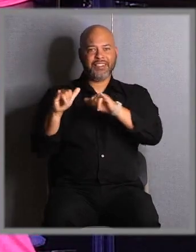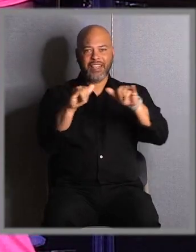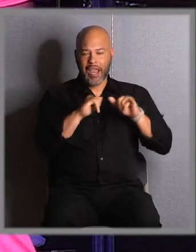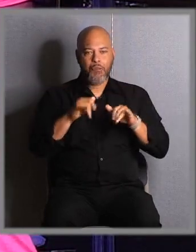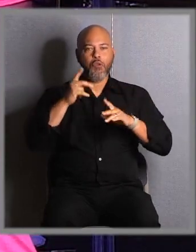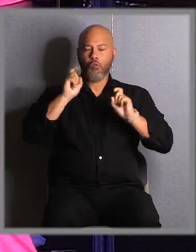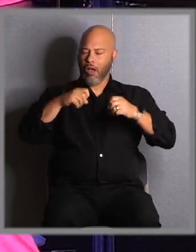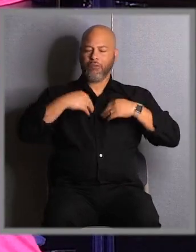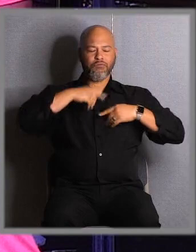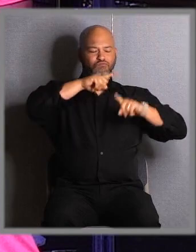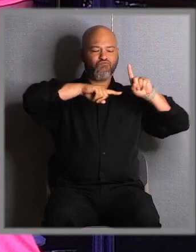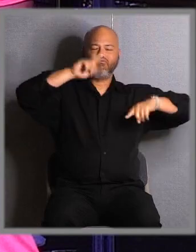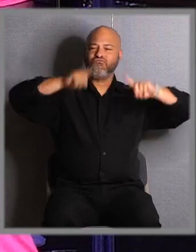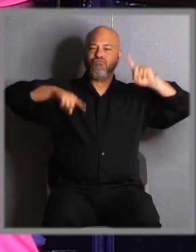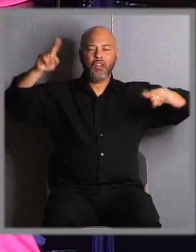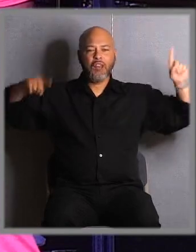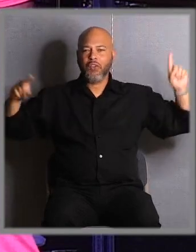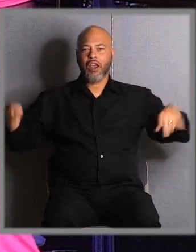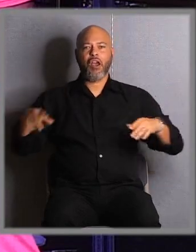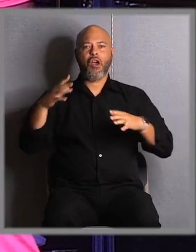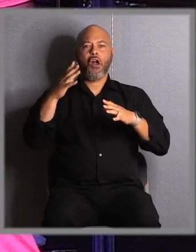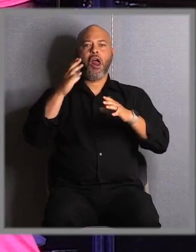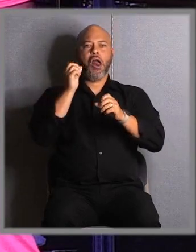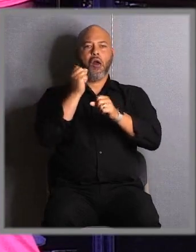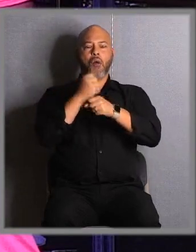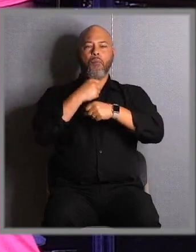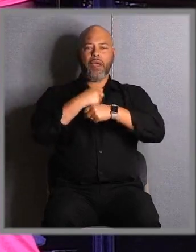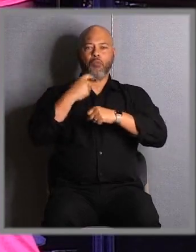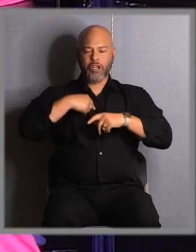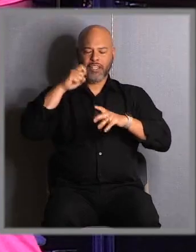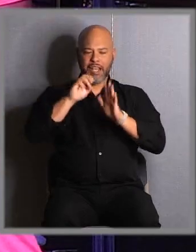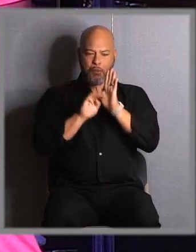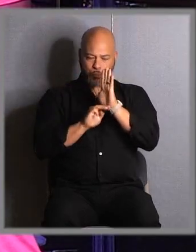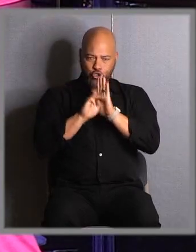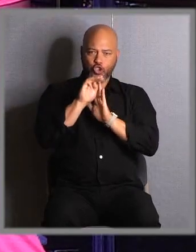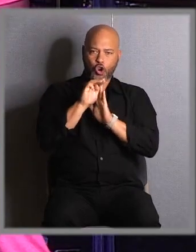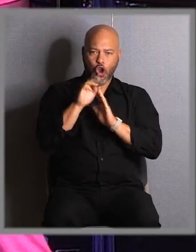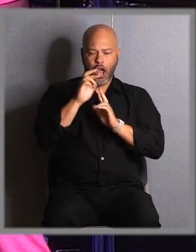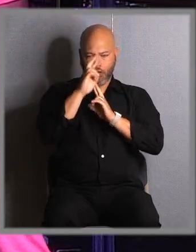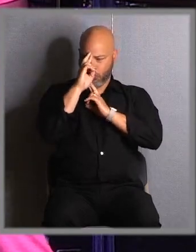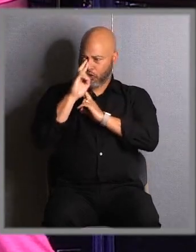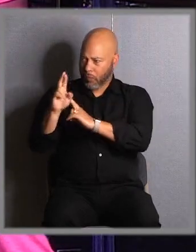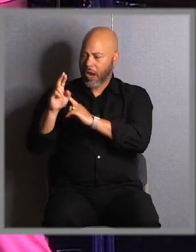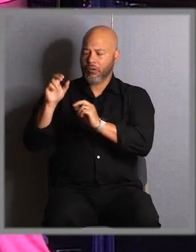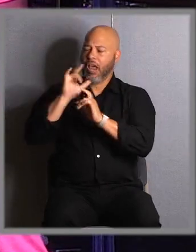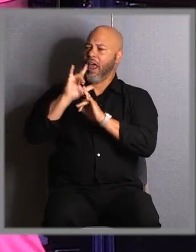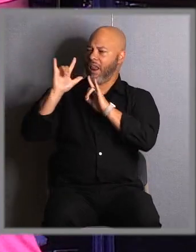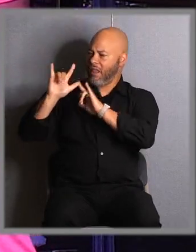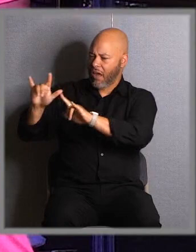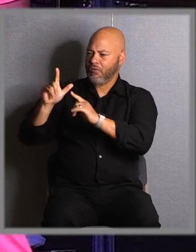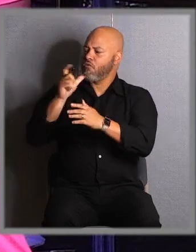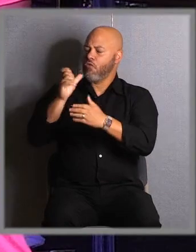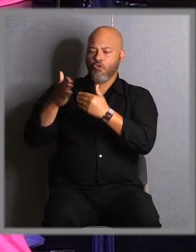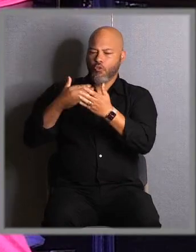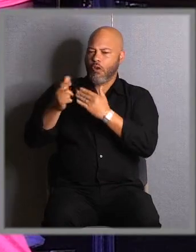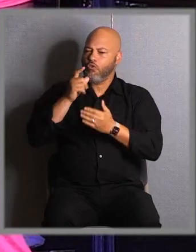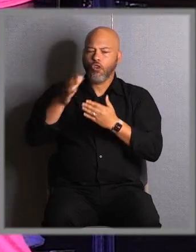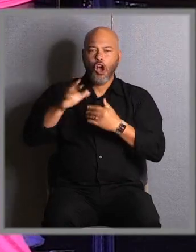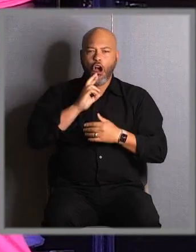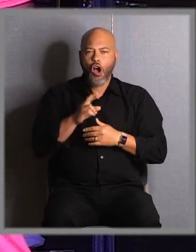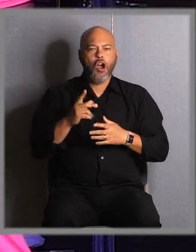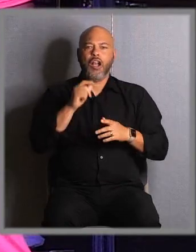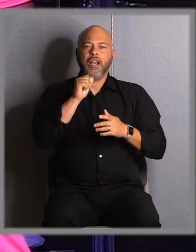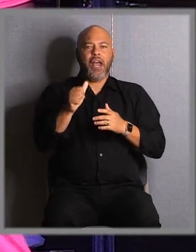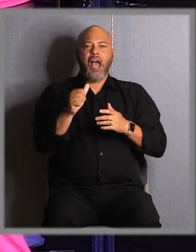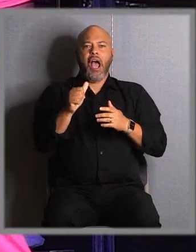with maturity. In other words, I ought to be mature enough to respect him, love you for who you are, not judge you for what